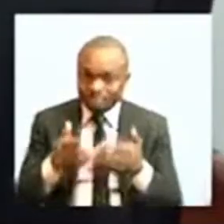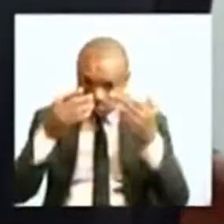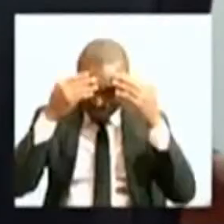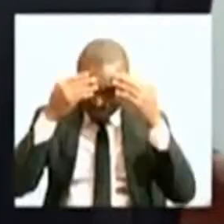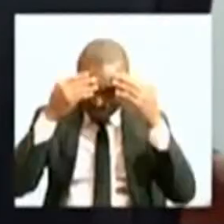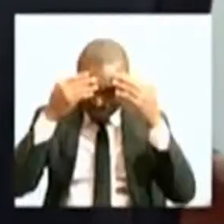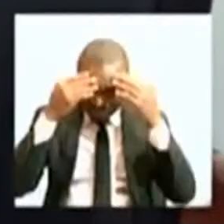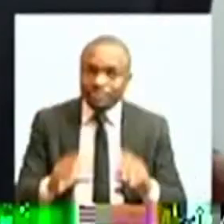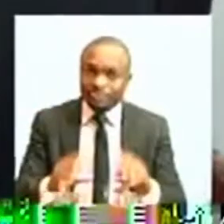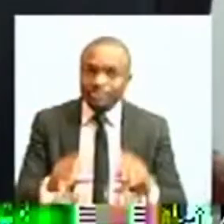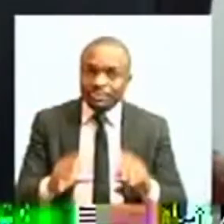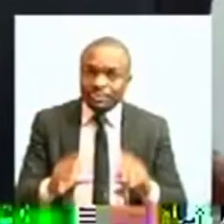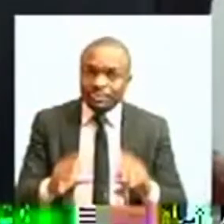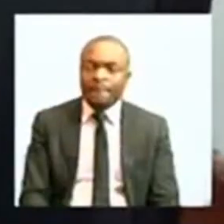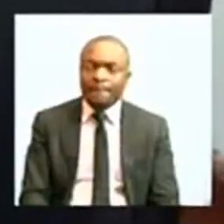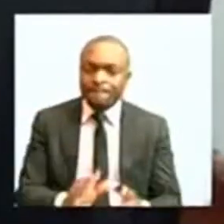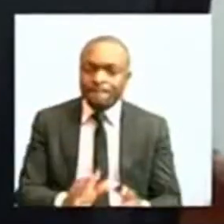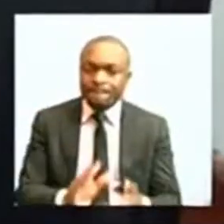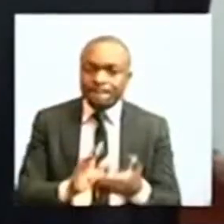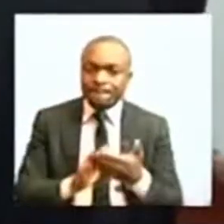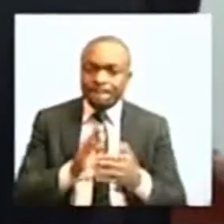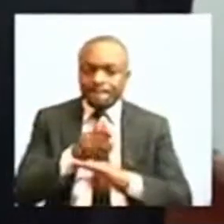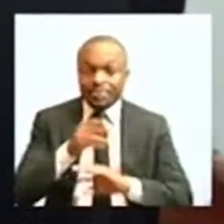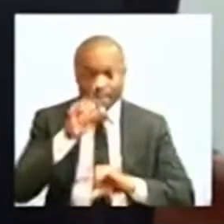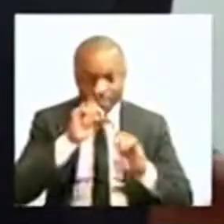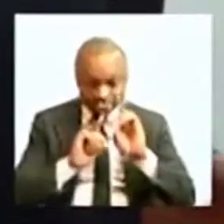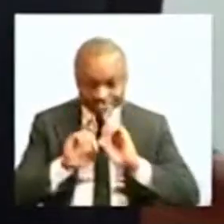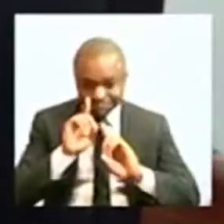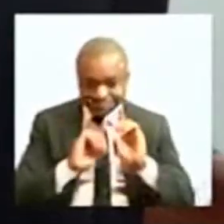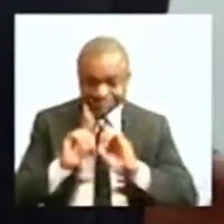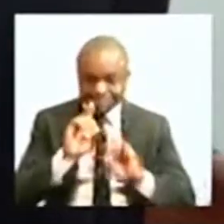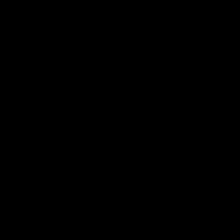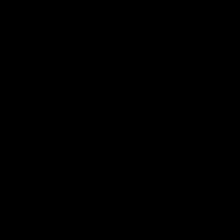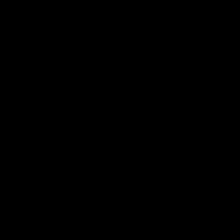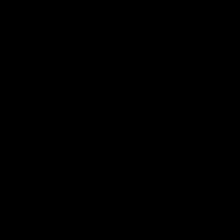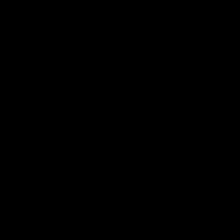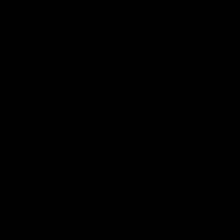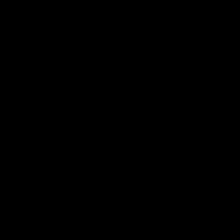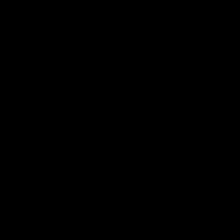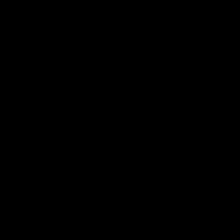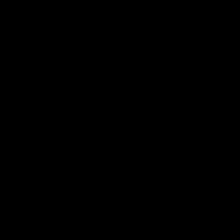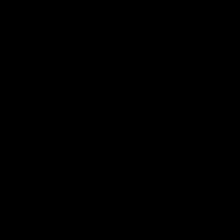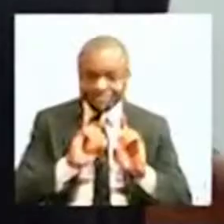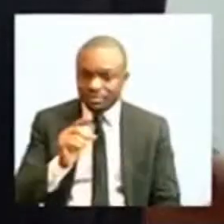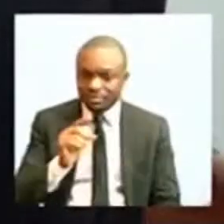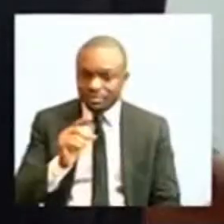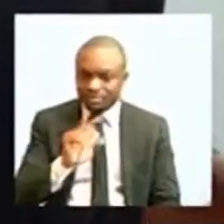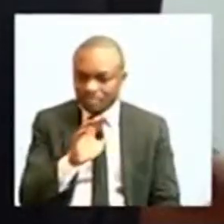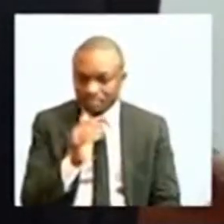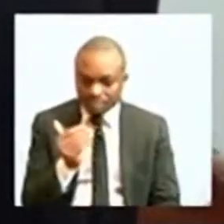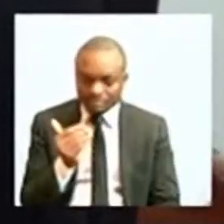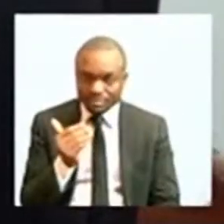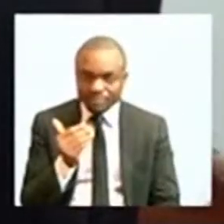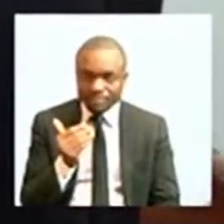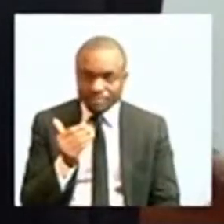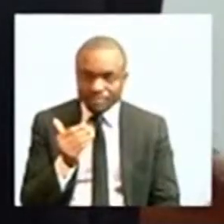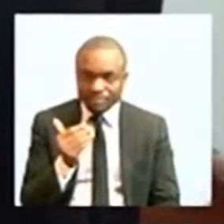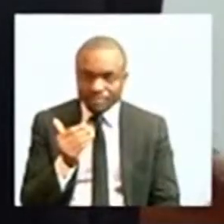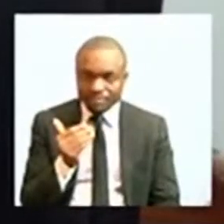from after these deliberations, we can verify